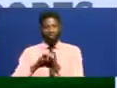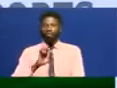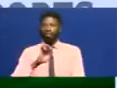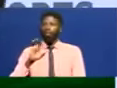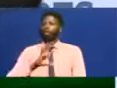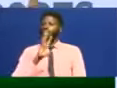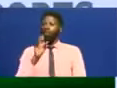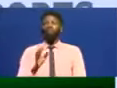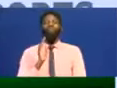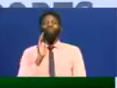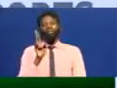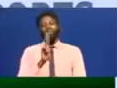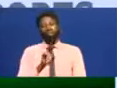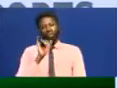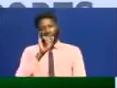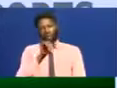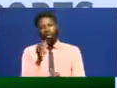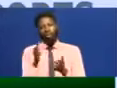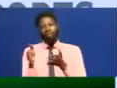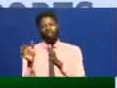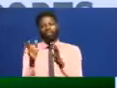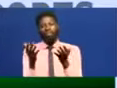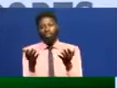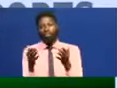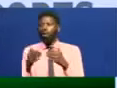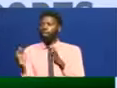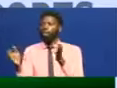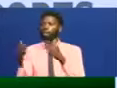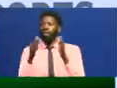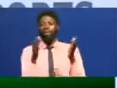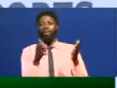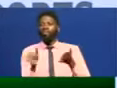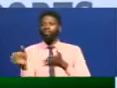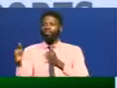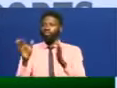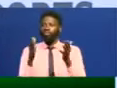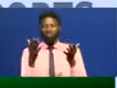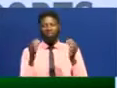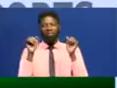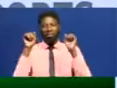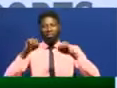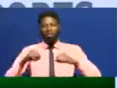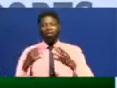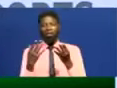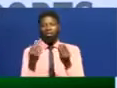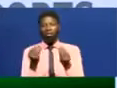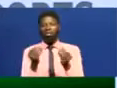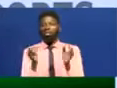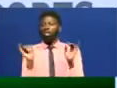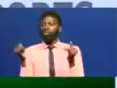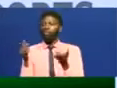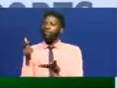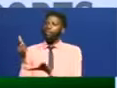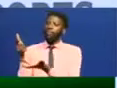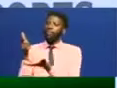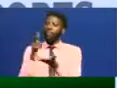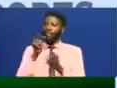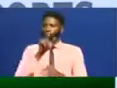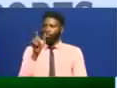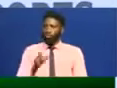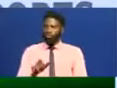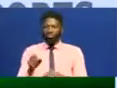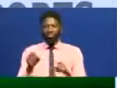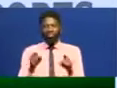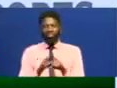to open their airwaves so that broadcast can happen easily across the region, to open the